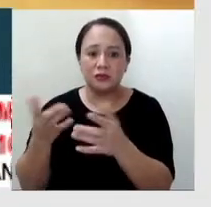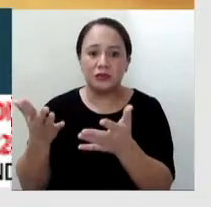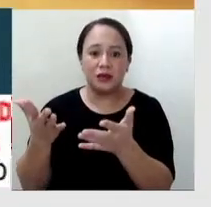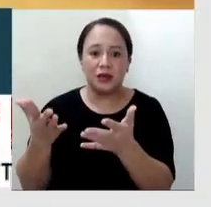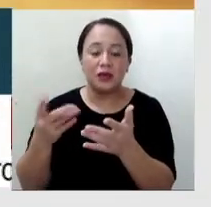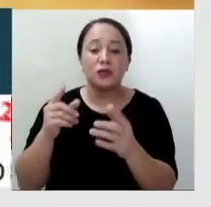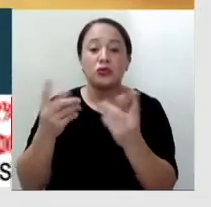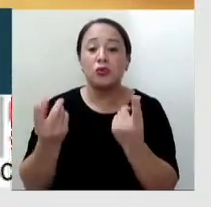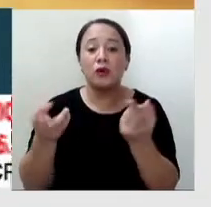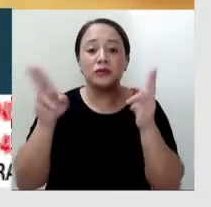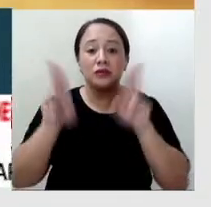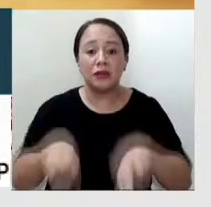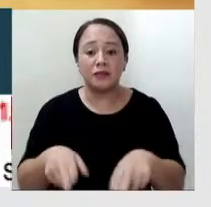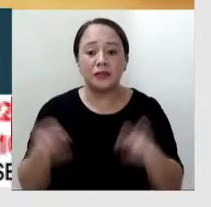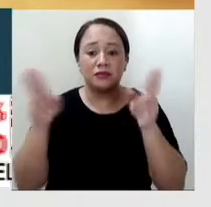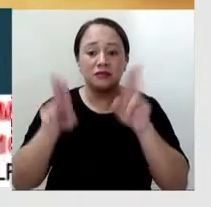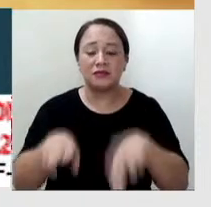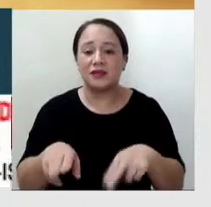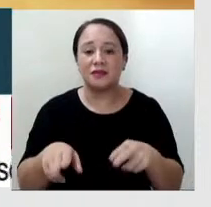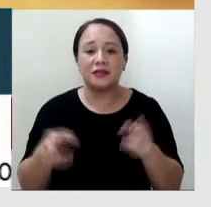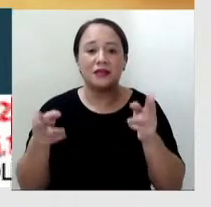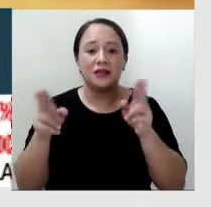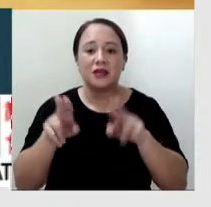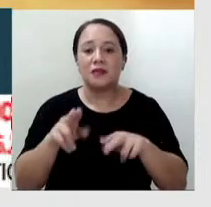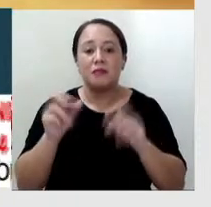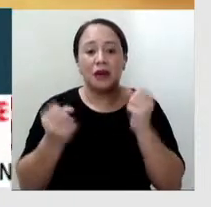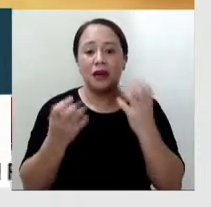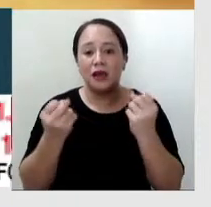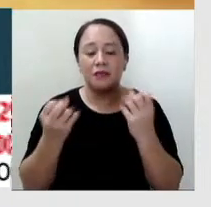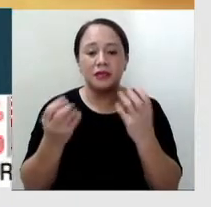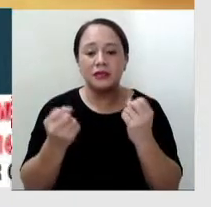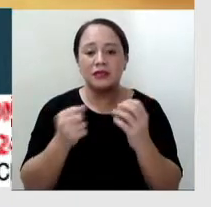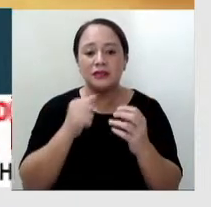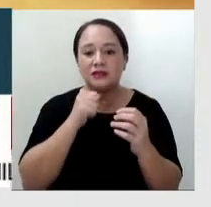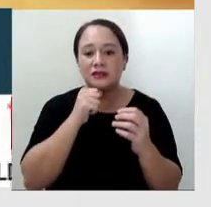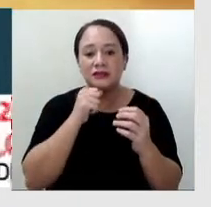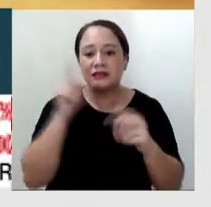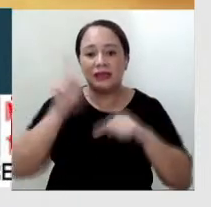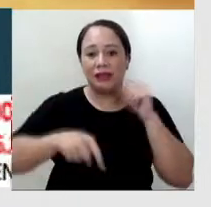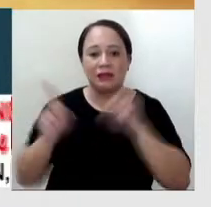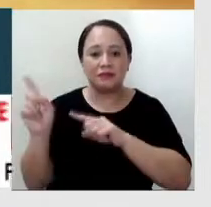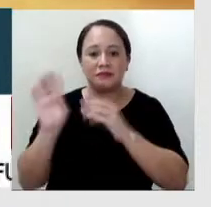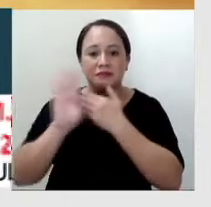of the Moro people, many of whom have not been able to return to their homes.